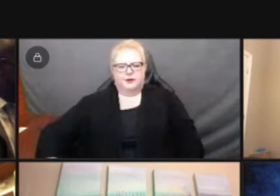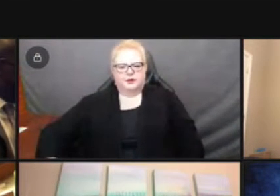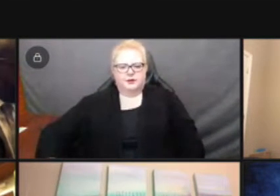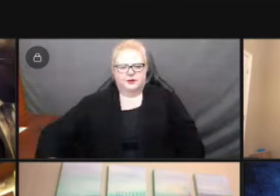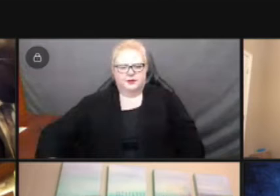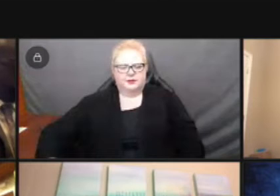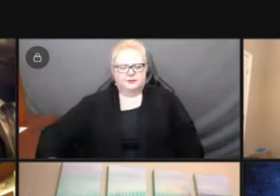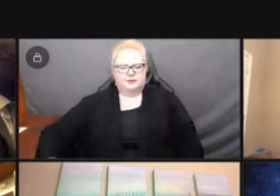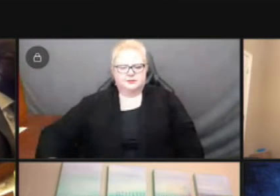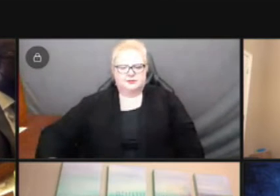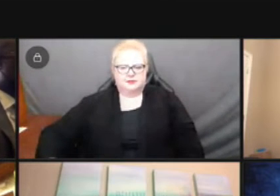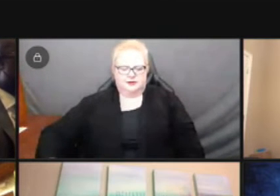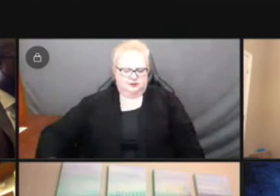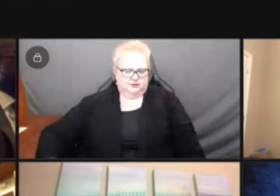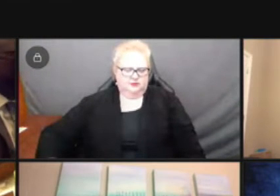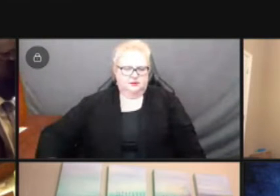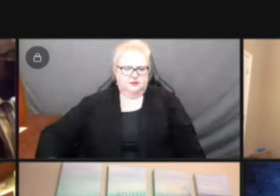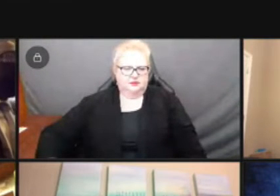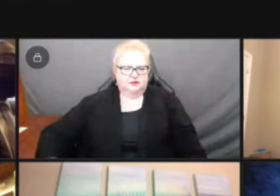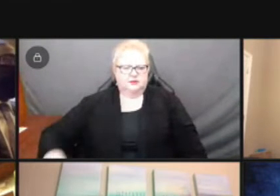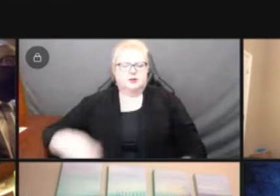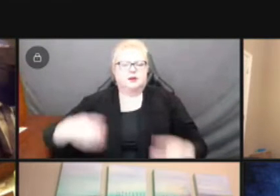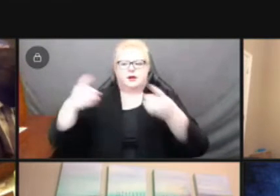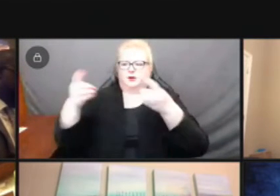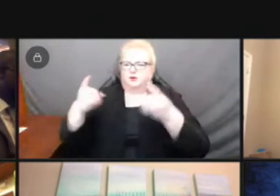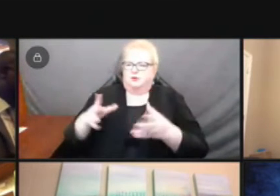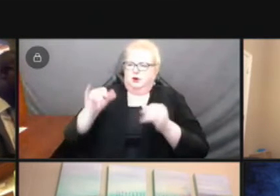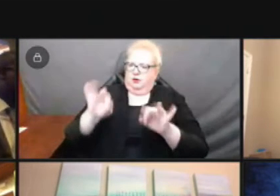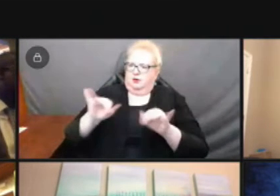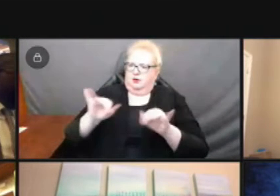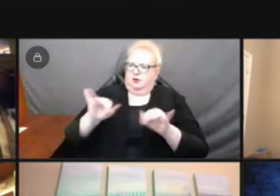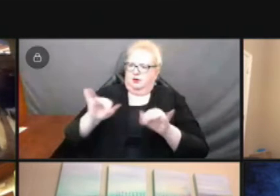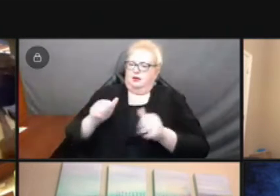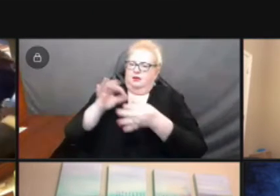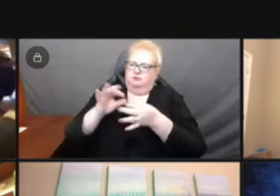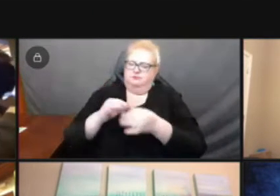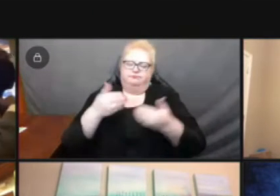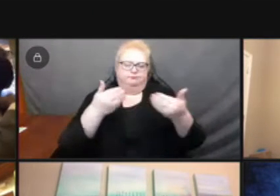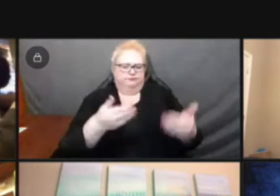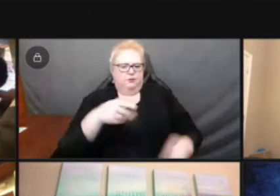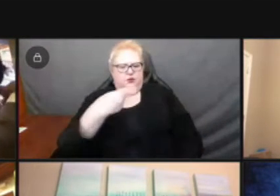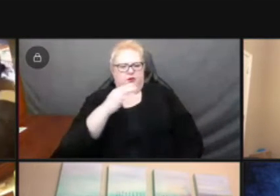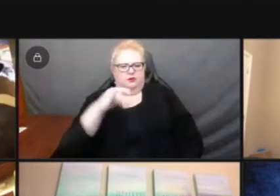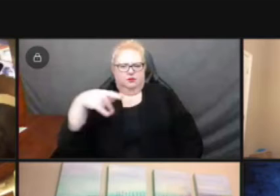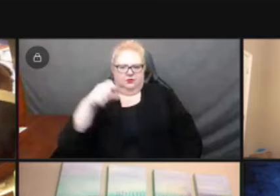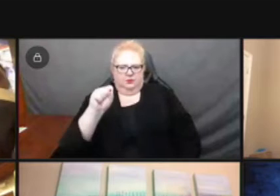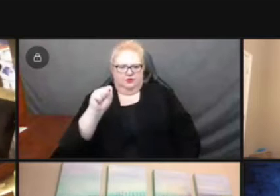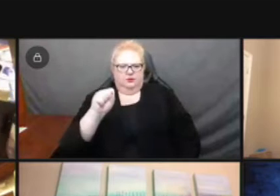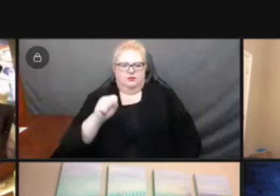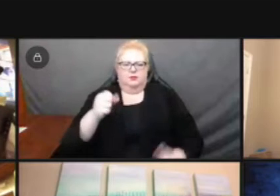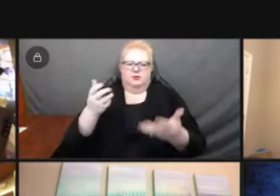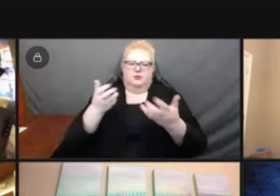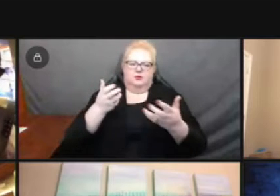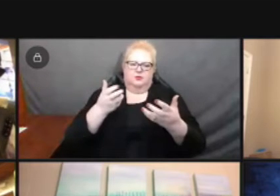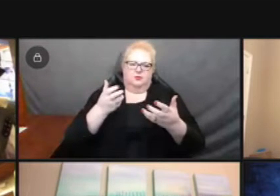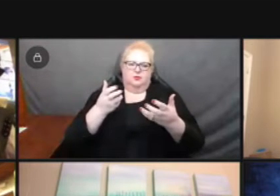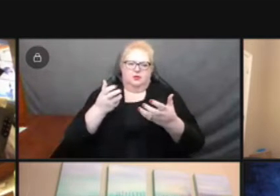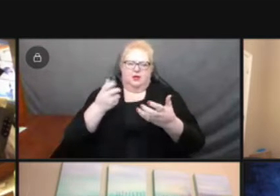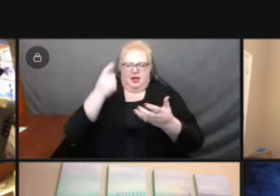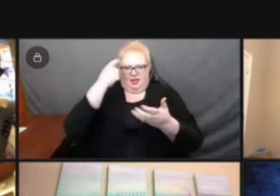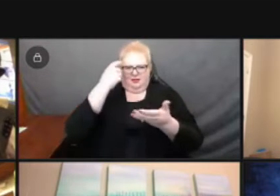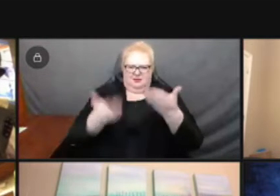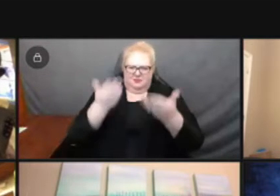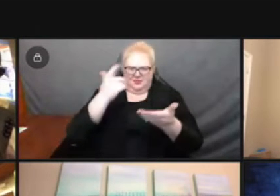Mayor, if I may. Director Phillips? Thank you, Mayor. I just want the record to reflect, 'cause I think there was some confusion,